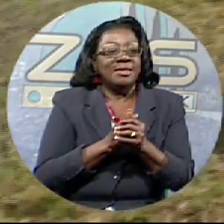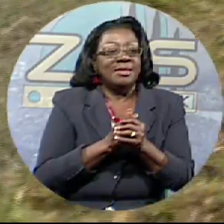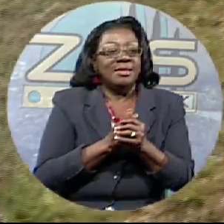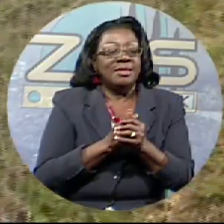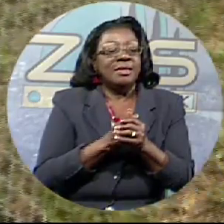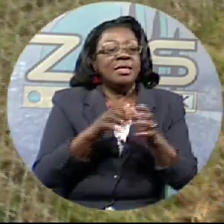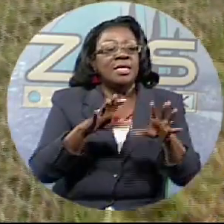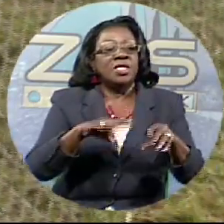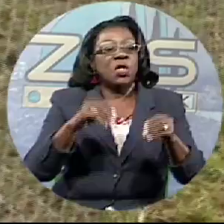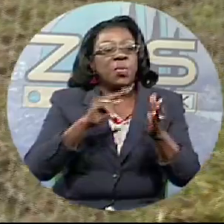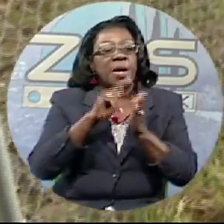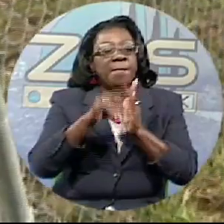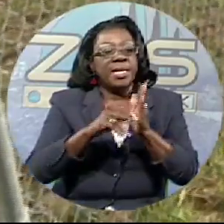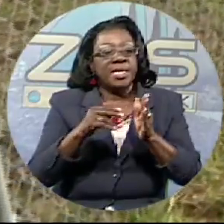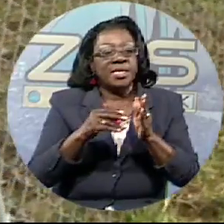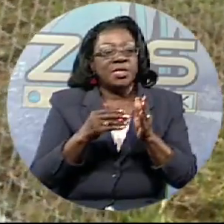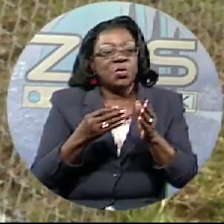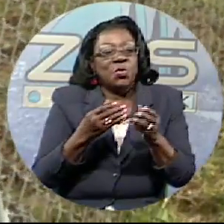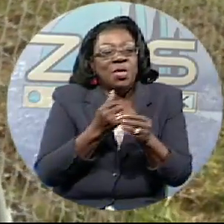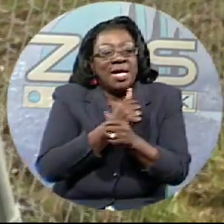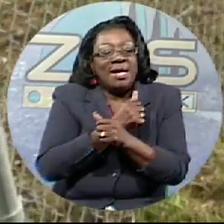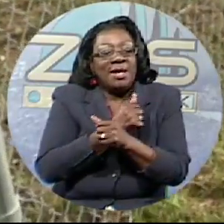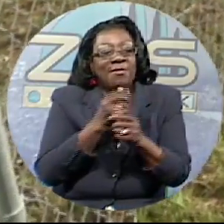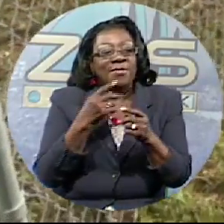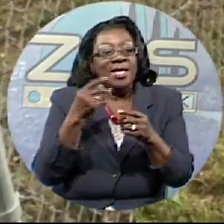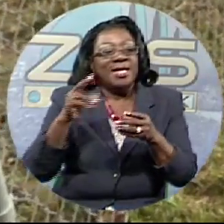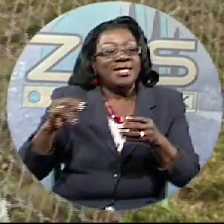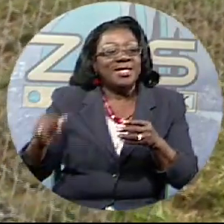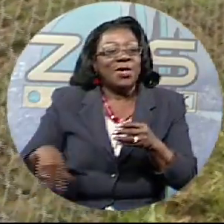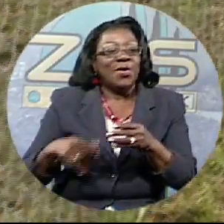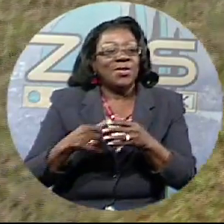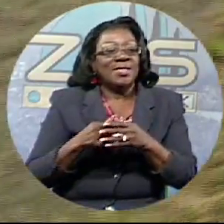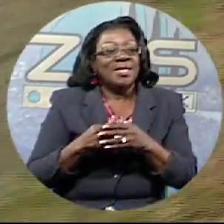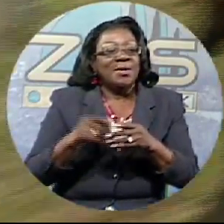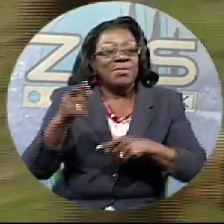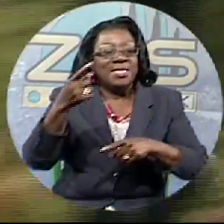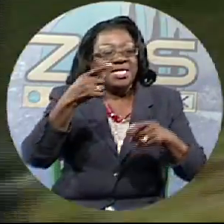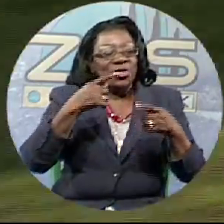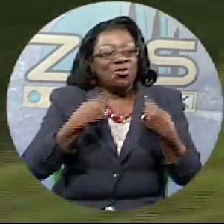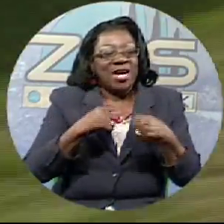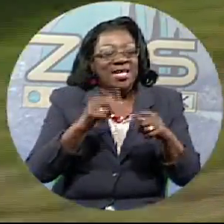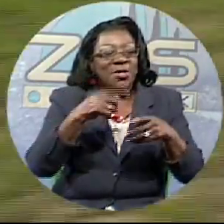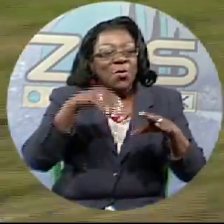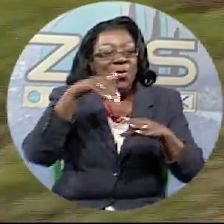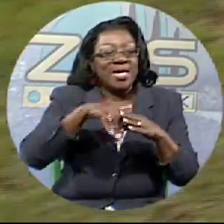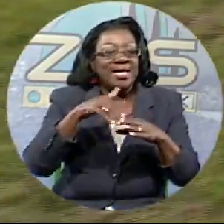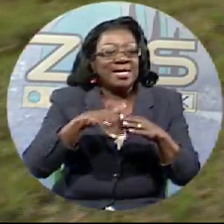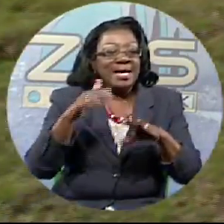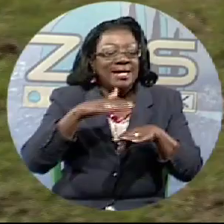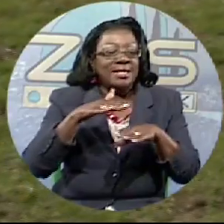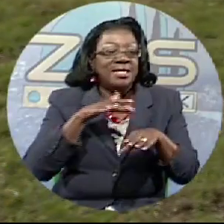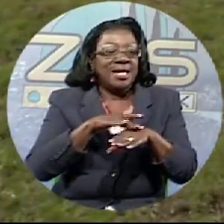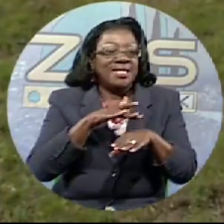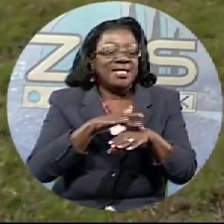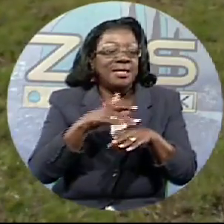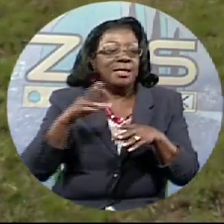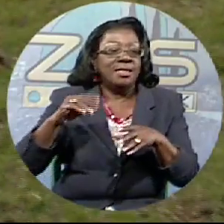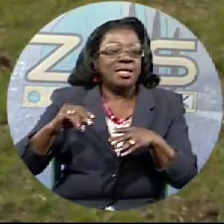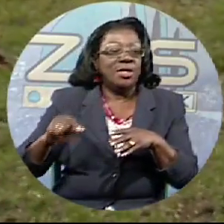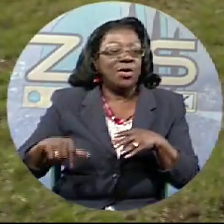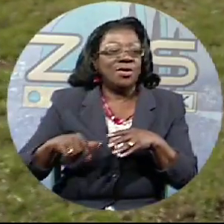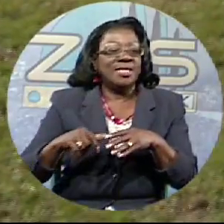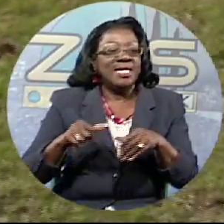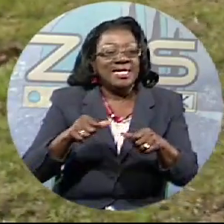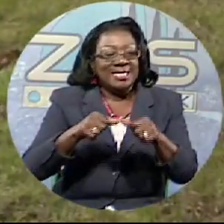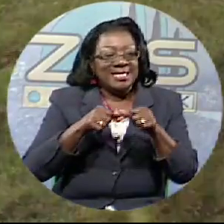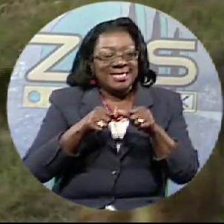It took me a minute to warm up, but reluctantly, I decided to go in and say hello. I'm staying